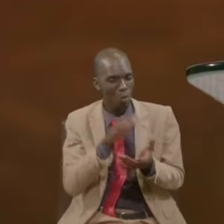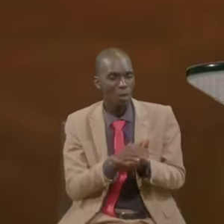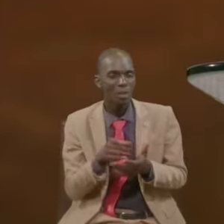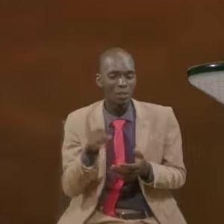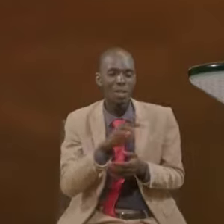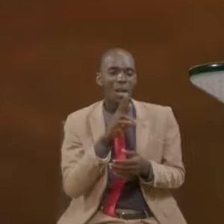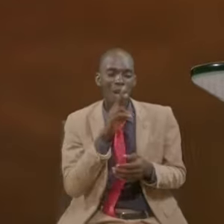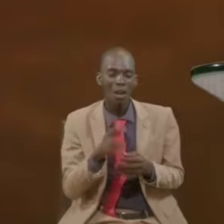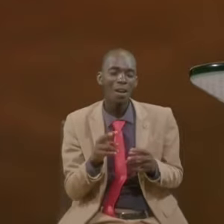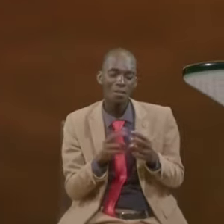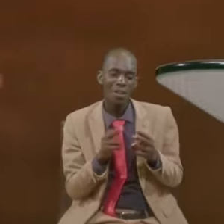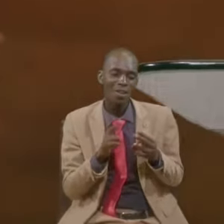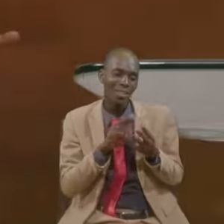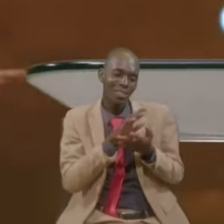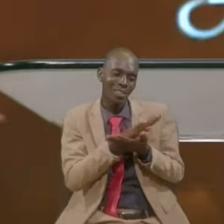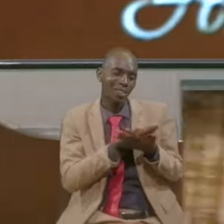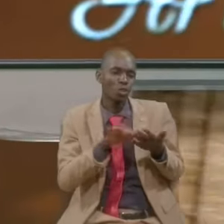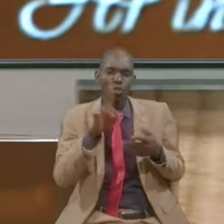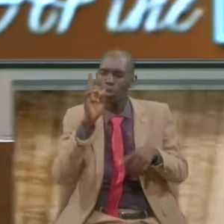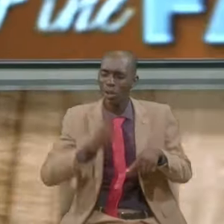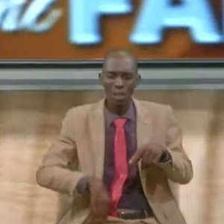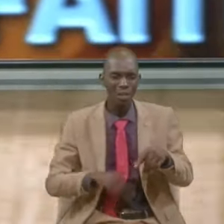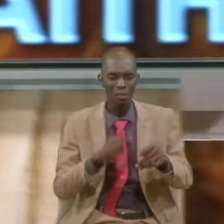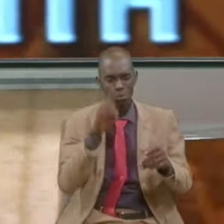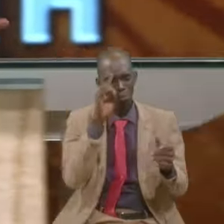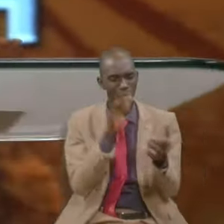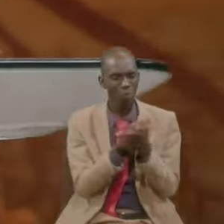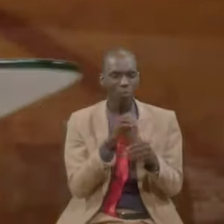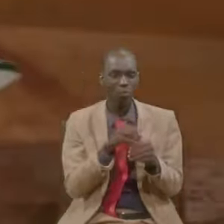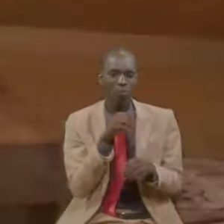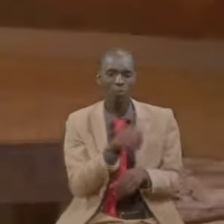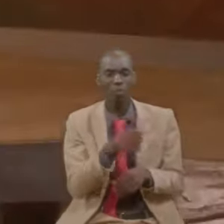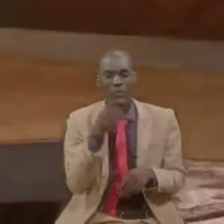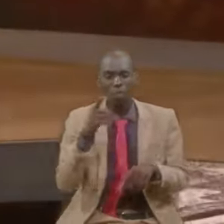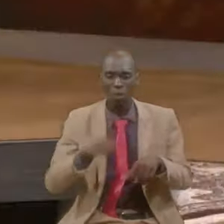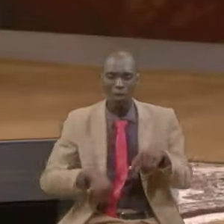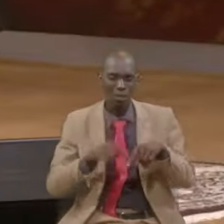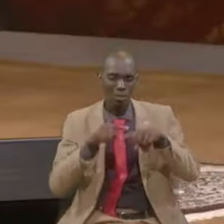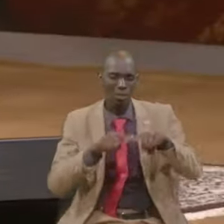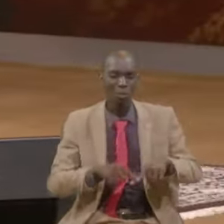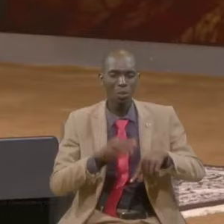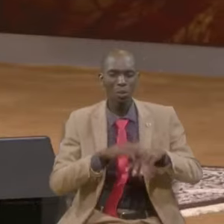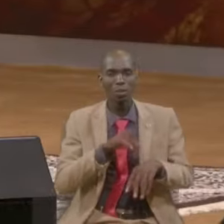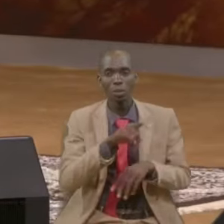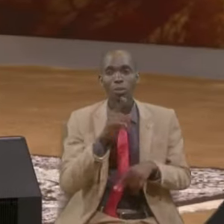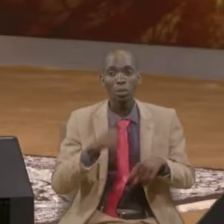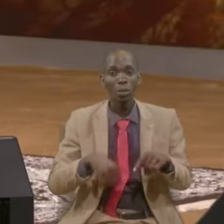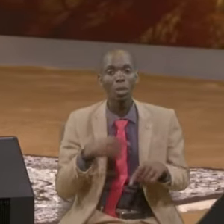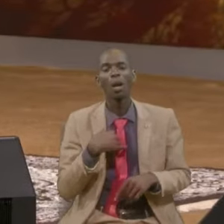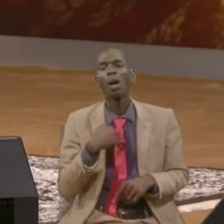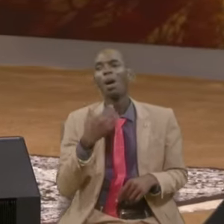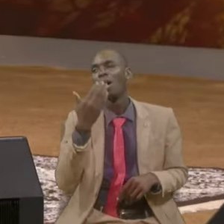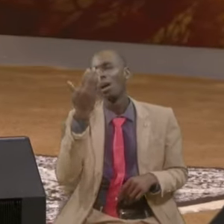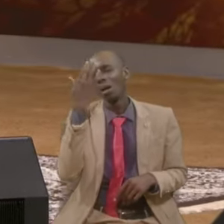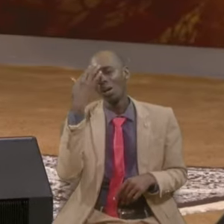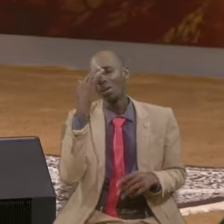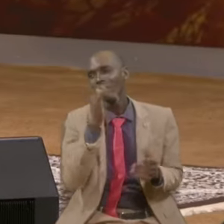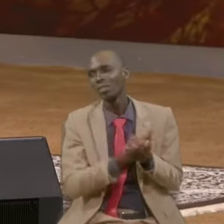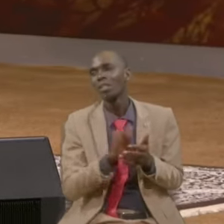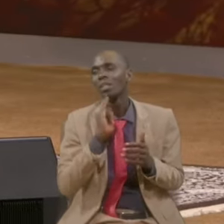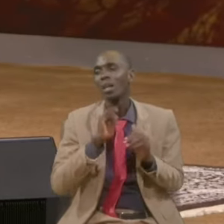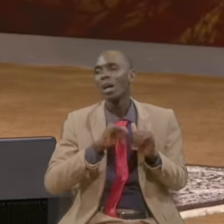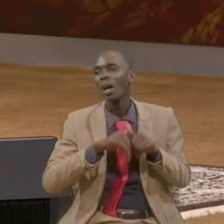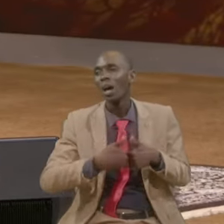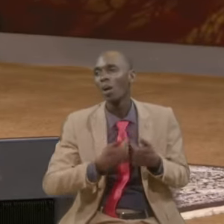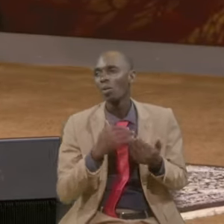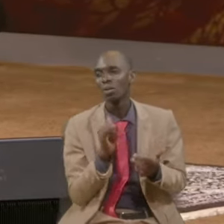you can't trust them. They're not dependable. You cannot say, I know, that's how sister so-and-so